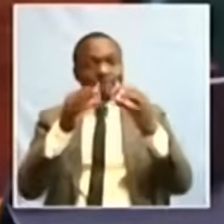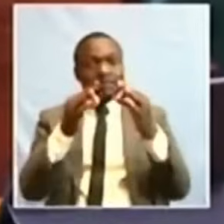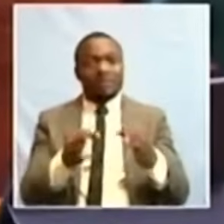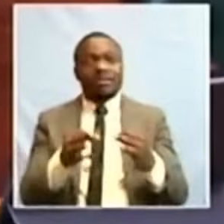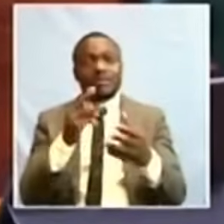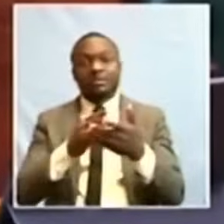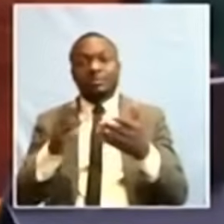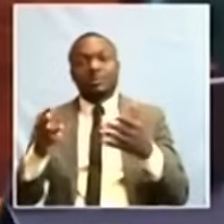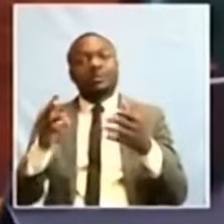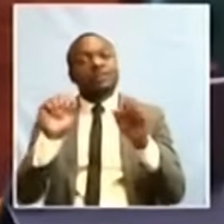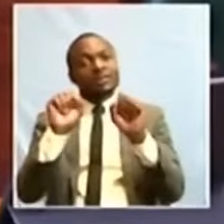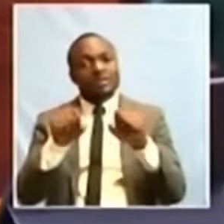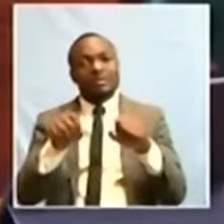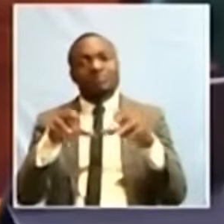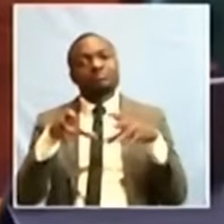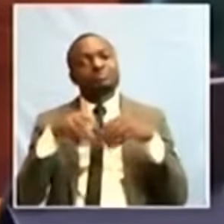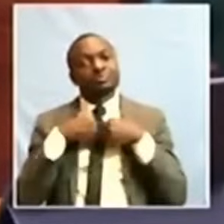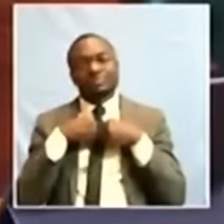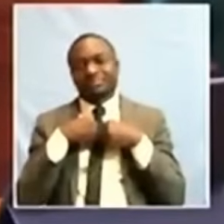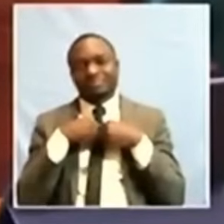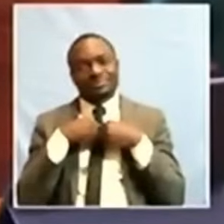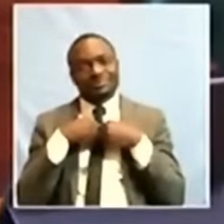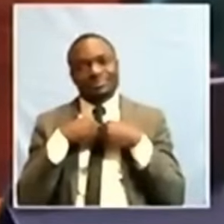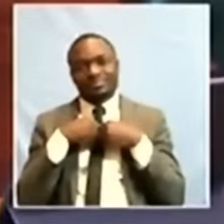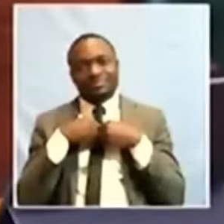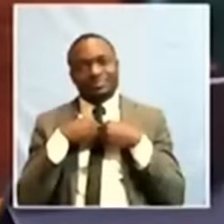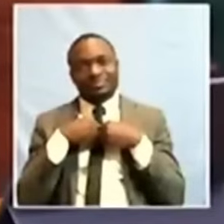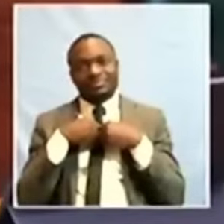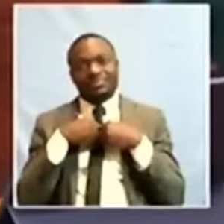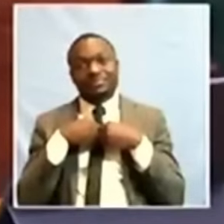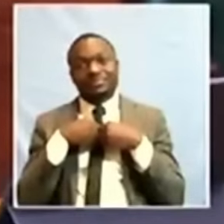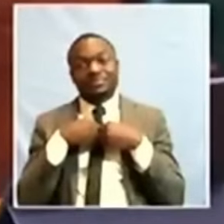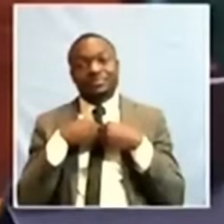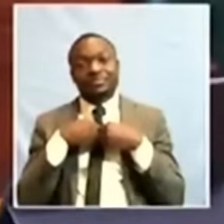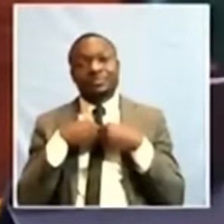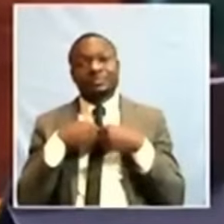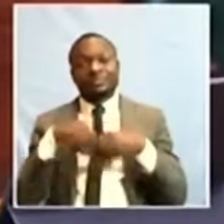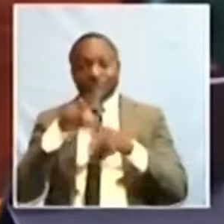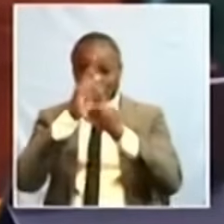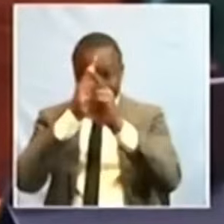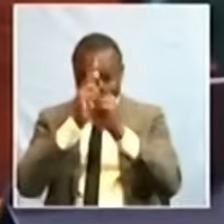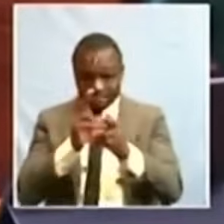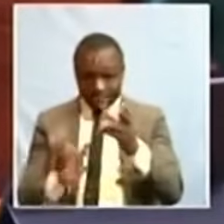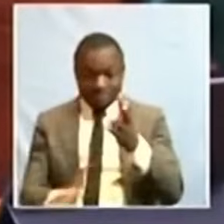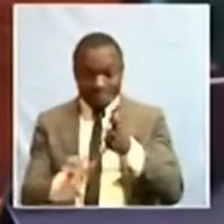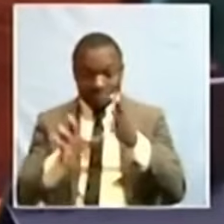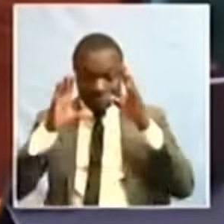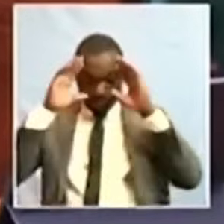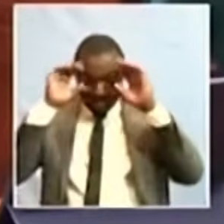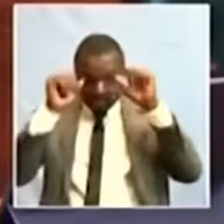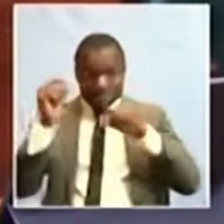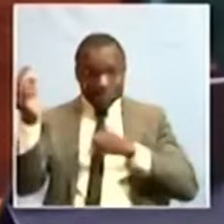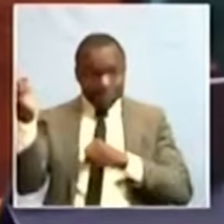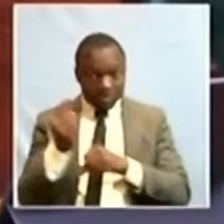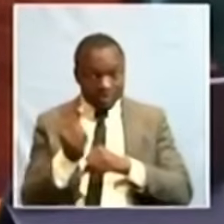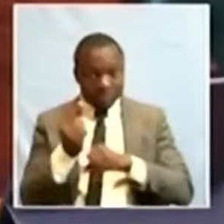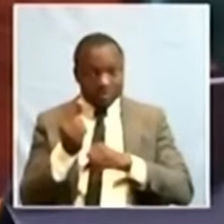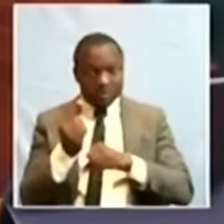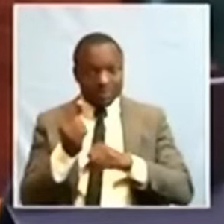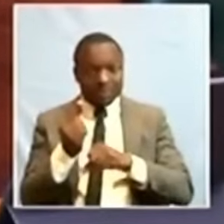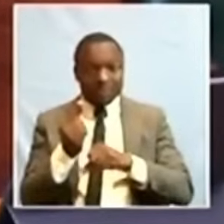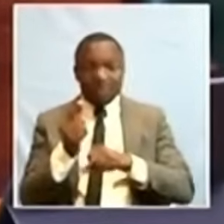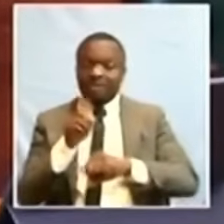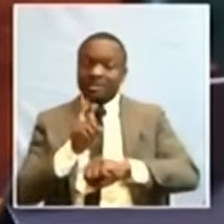matter was to be admitted, it has to Her Honor the Vice President will have to come within 24